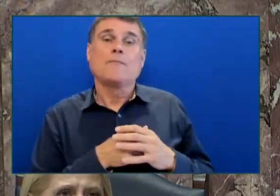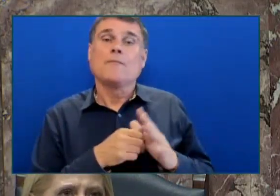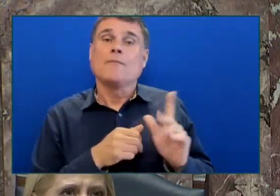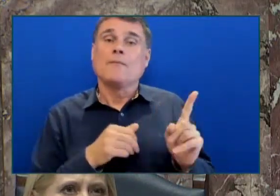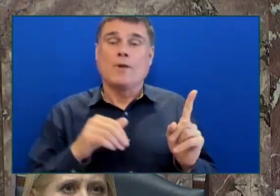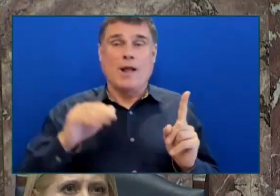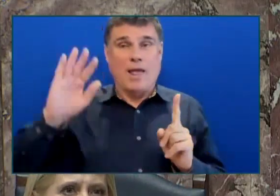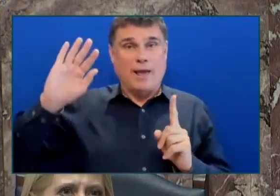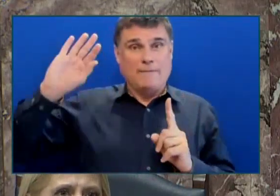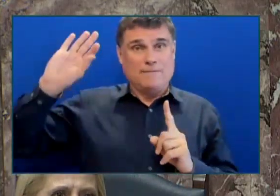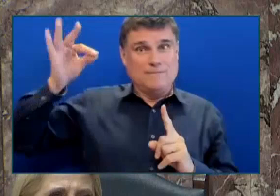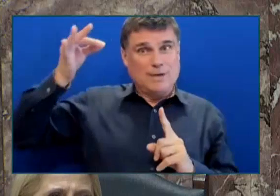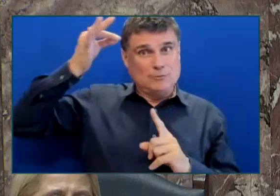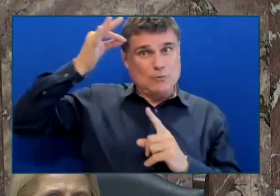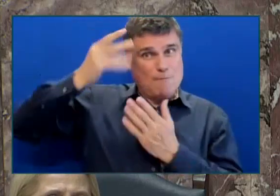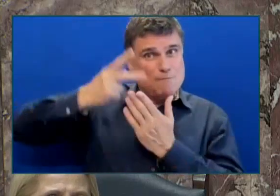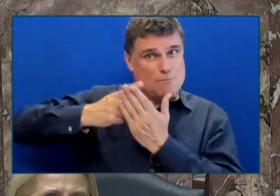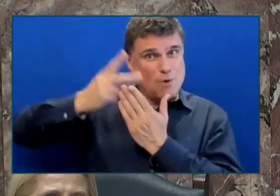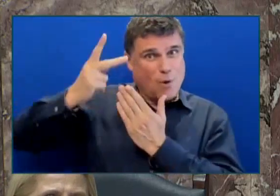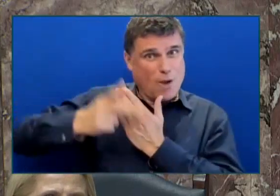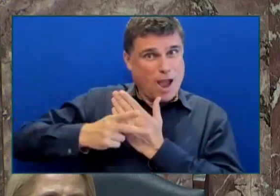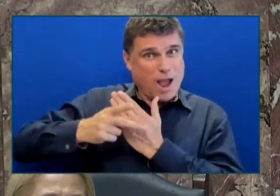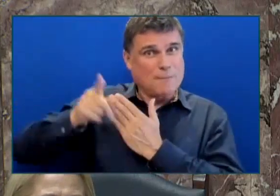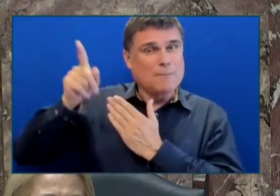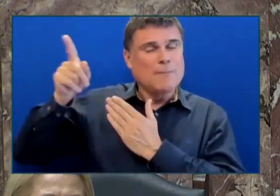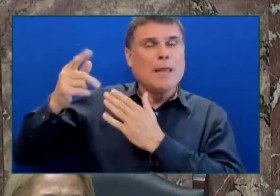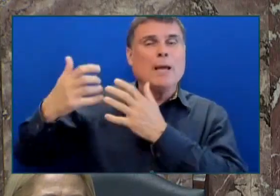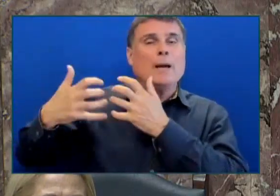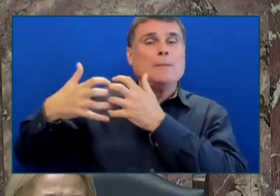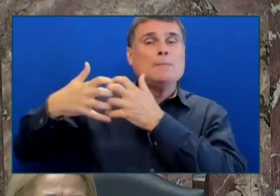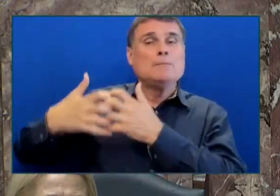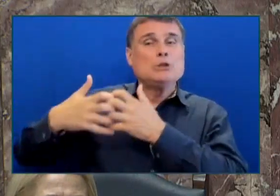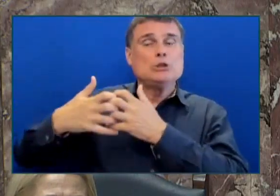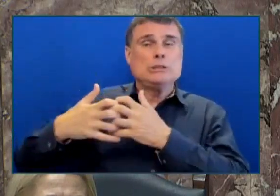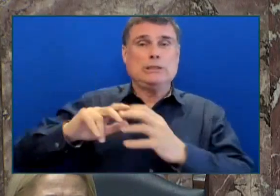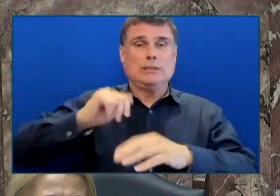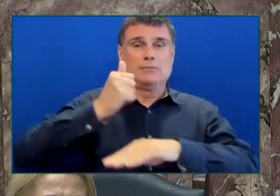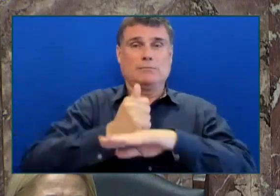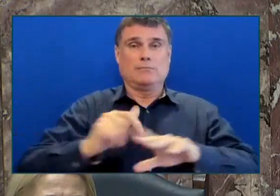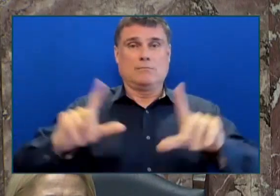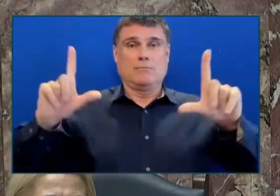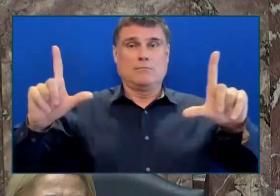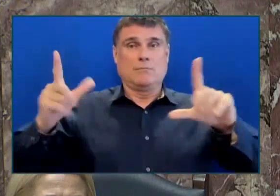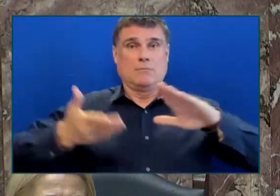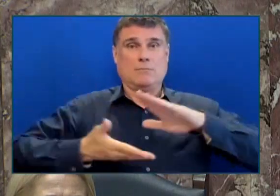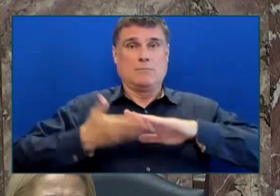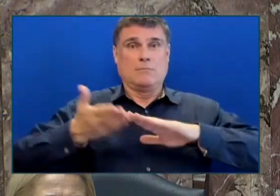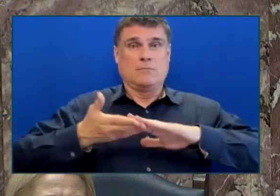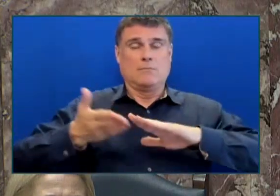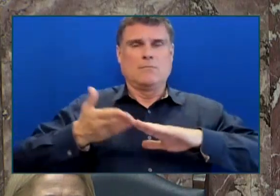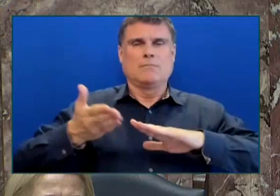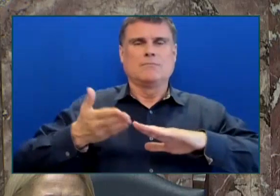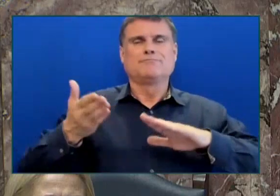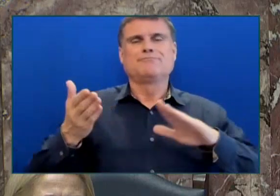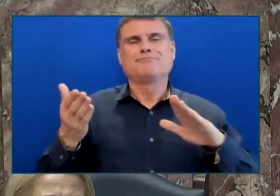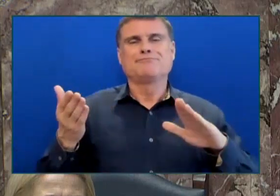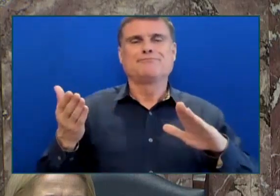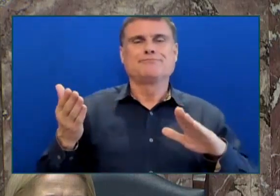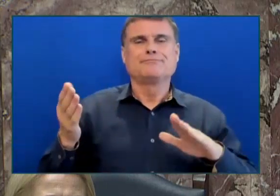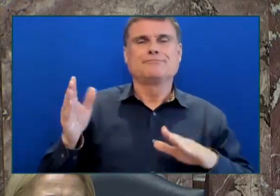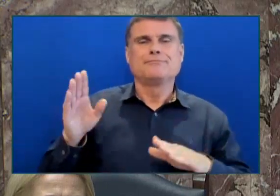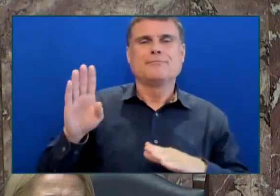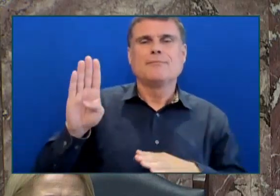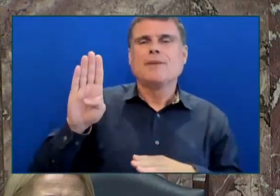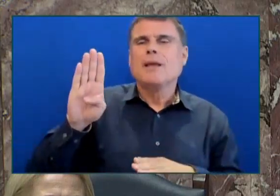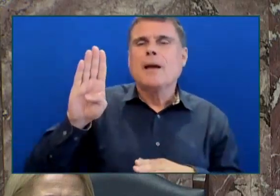dispensing machines that are operated by biometric markers in order to provide access to those individuals who